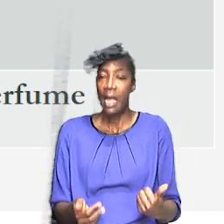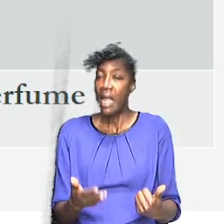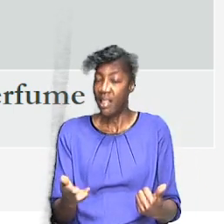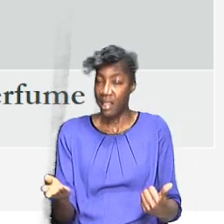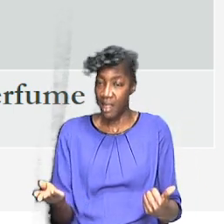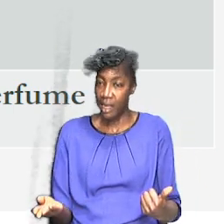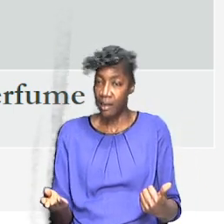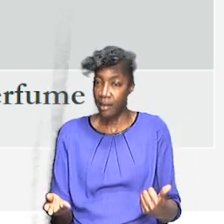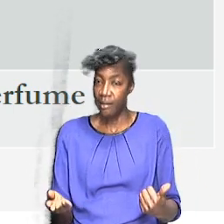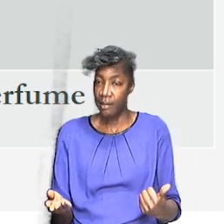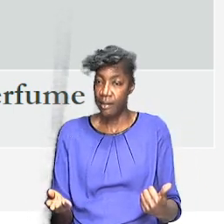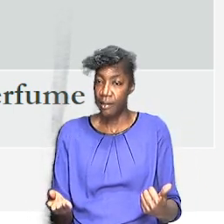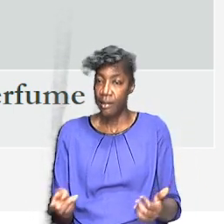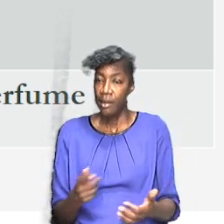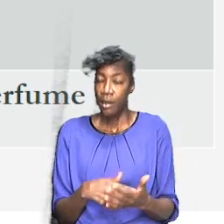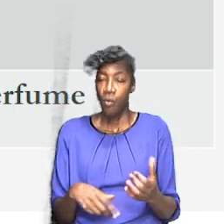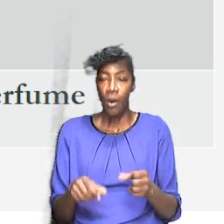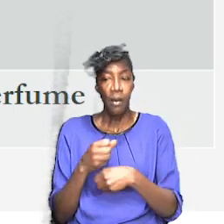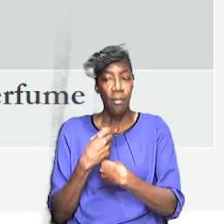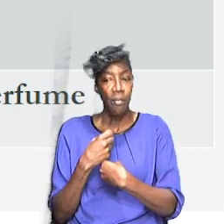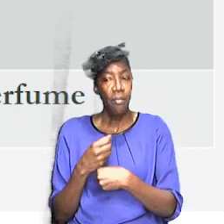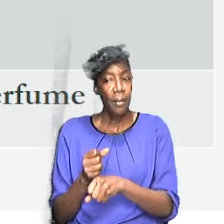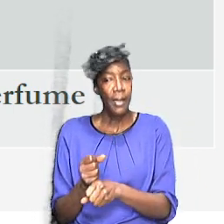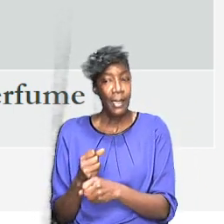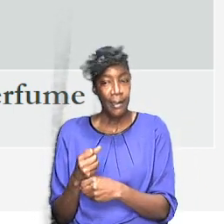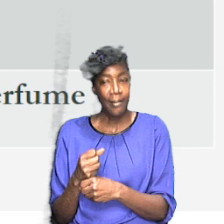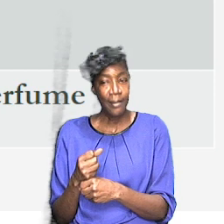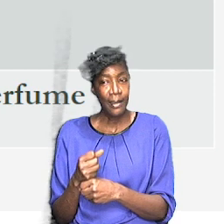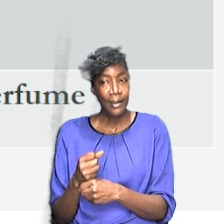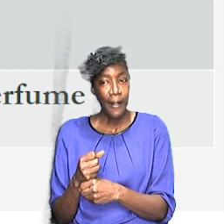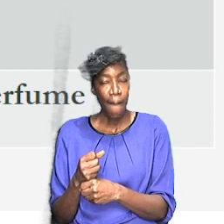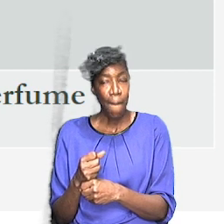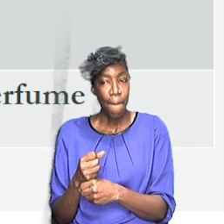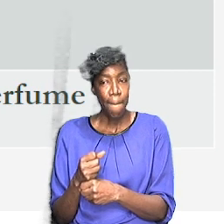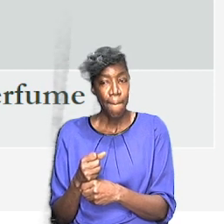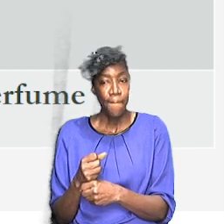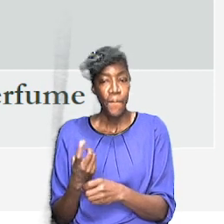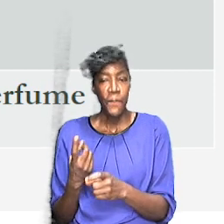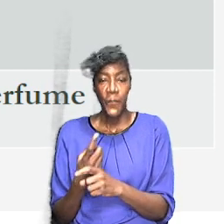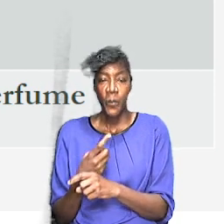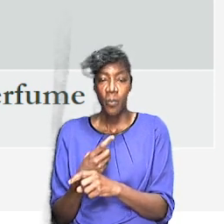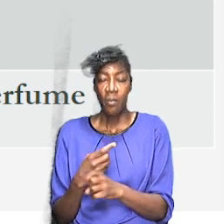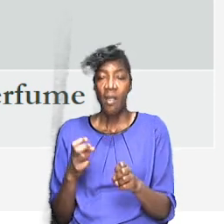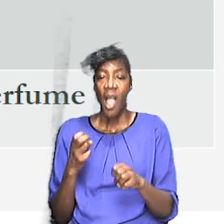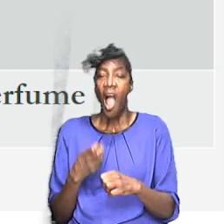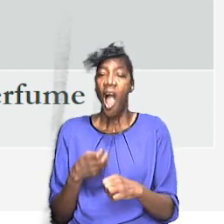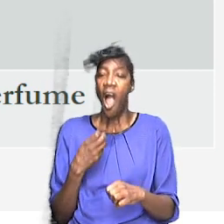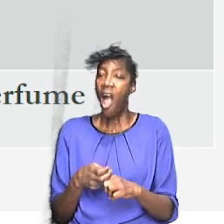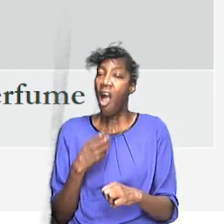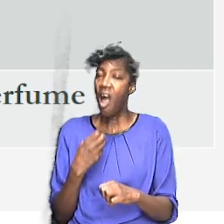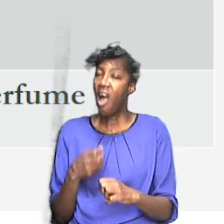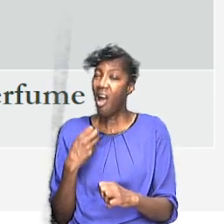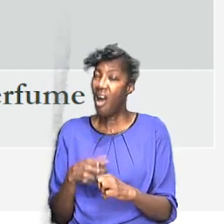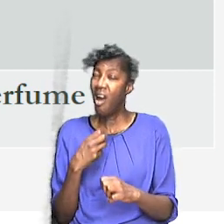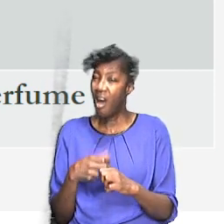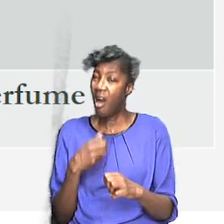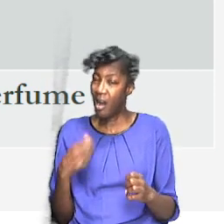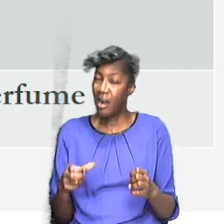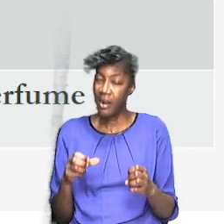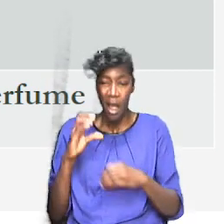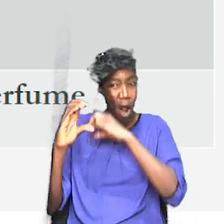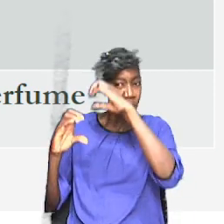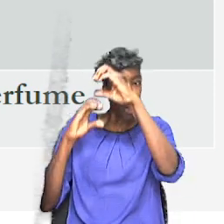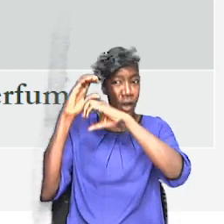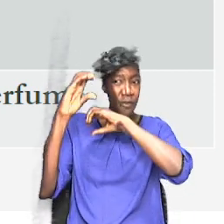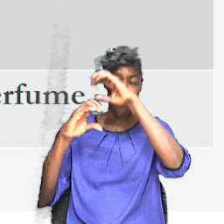Now, what makes it a little bit difficult for people, amen, or a little bit confusing, are